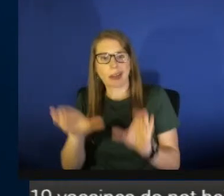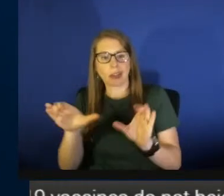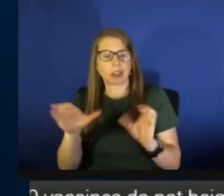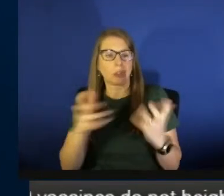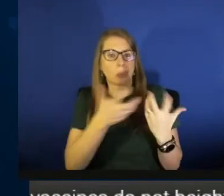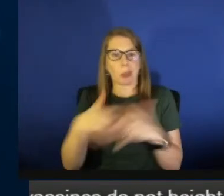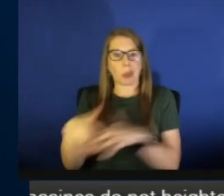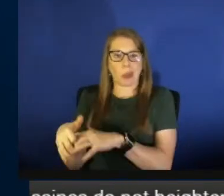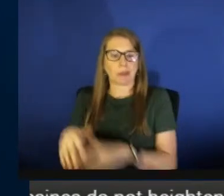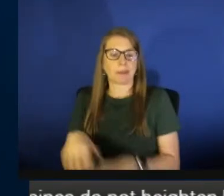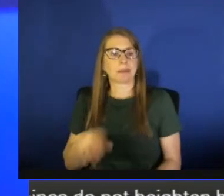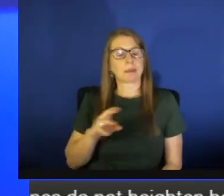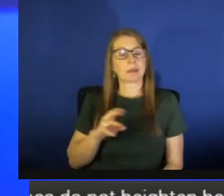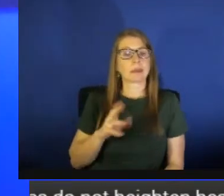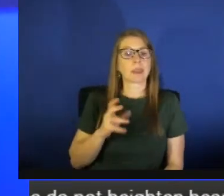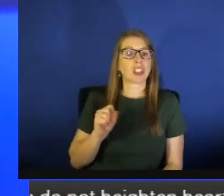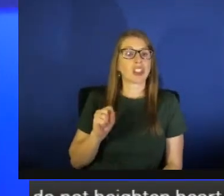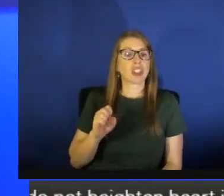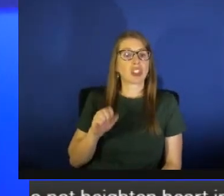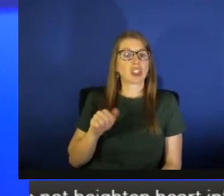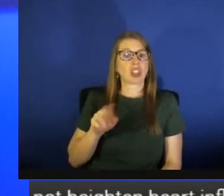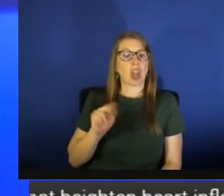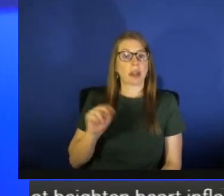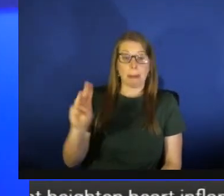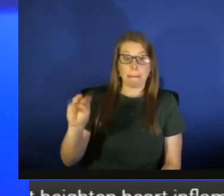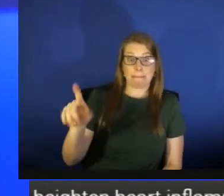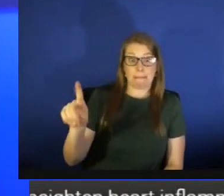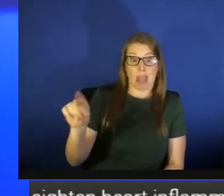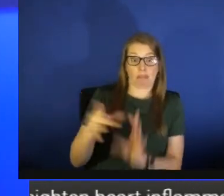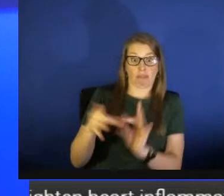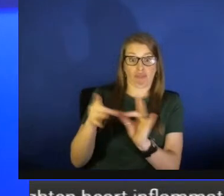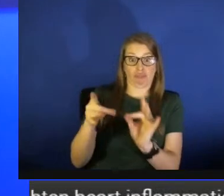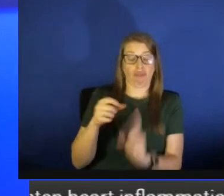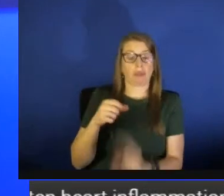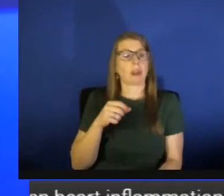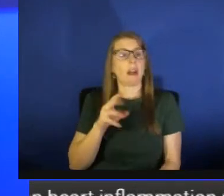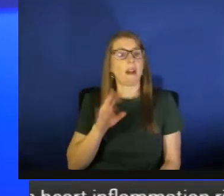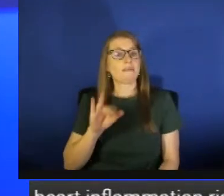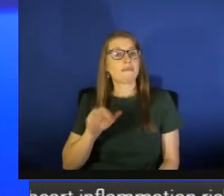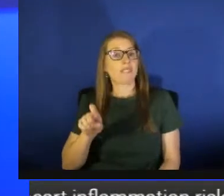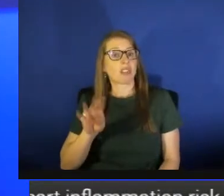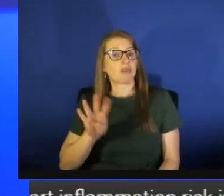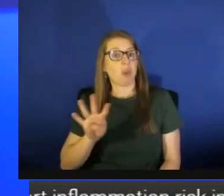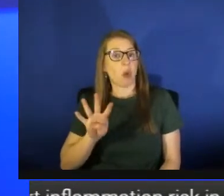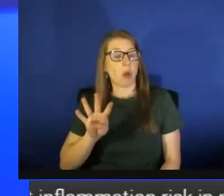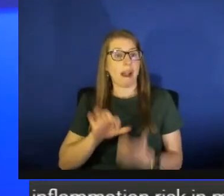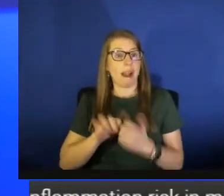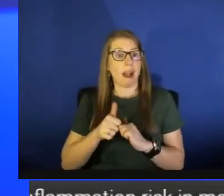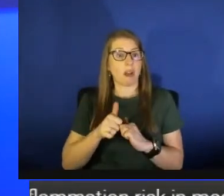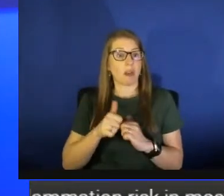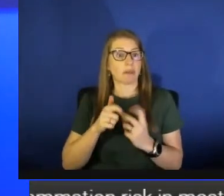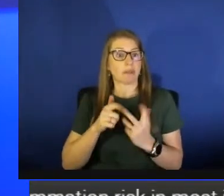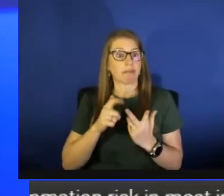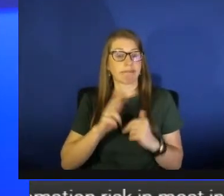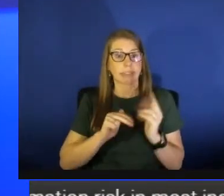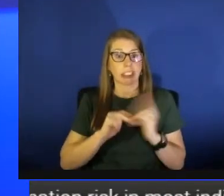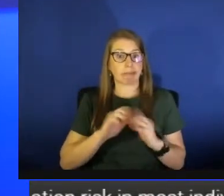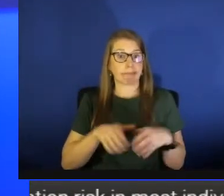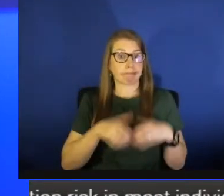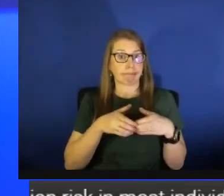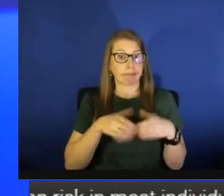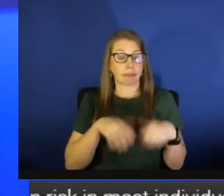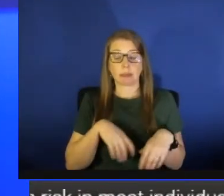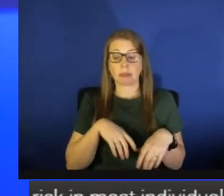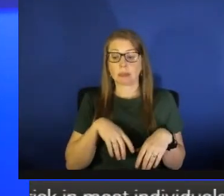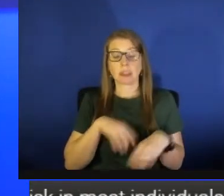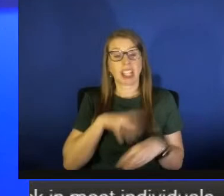Matt hit on this, and for Fox 4 and the way our station is built, we're all about community and about being involved in the community.